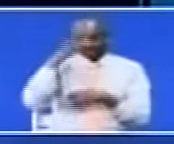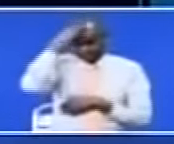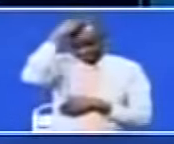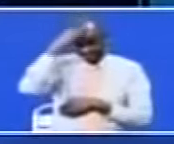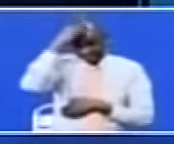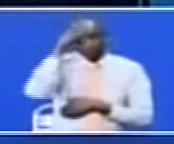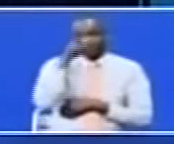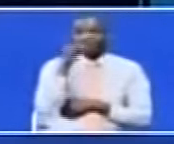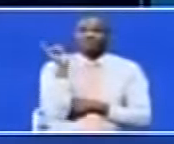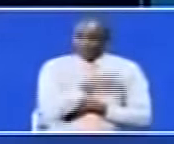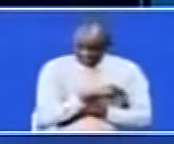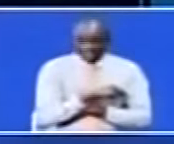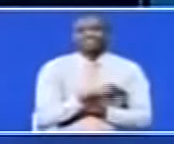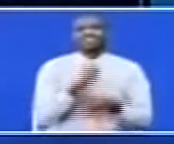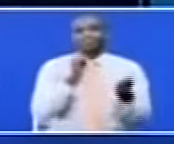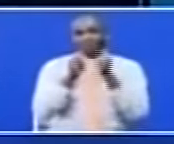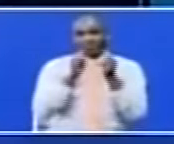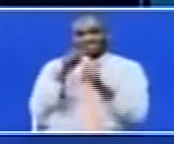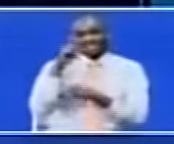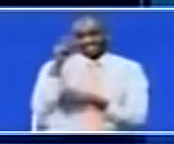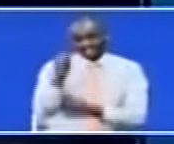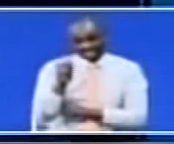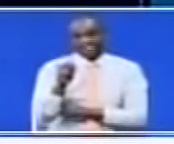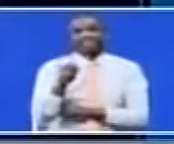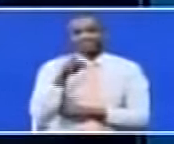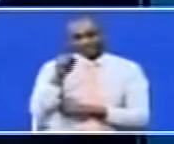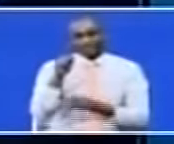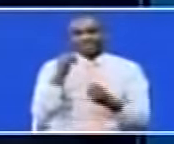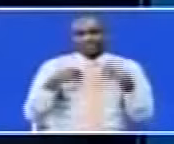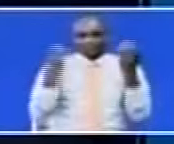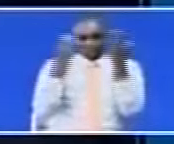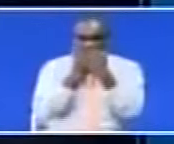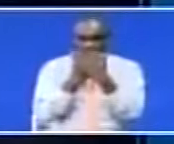Wahisi, and with that we wind up for today's edition of KTN Sports. Do have a lovely evening.